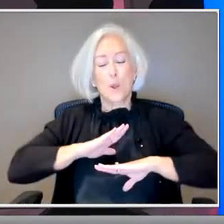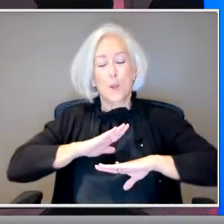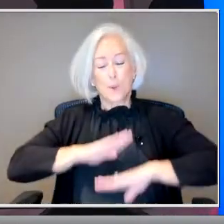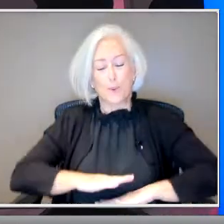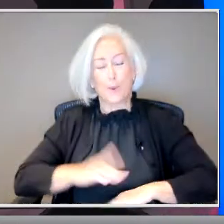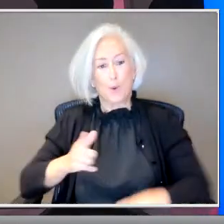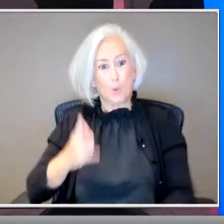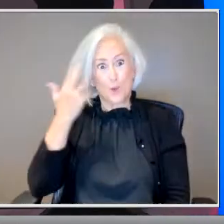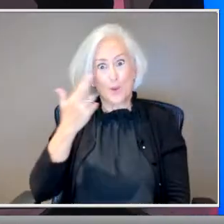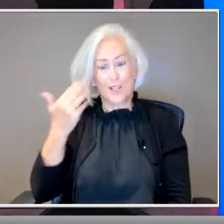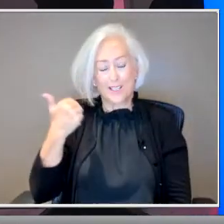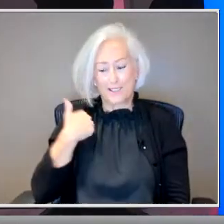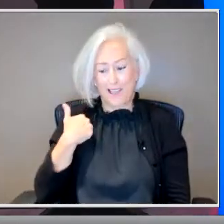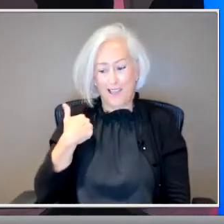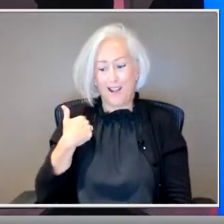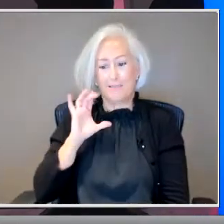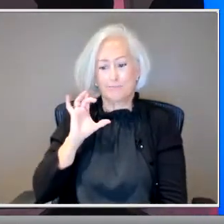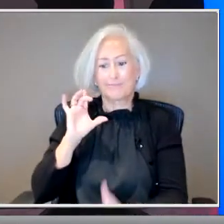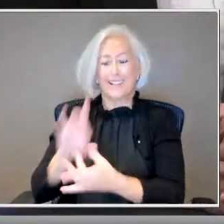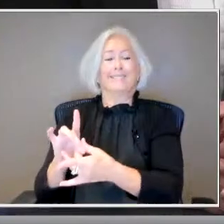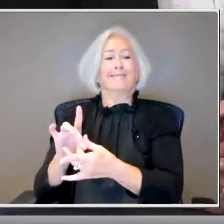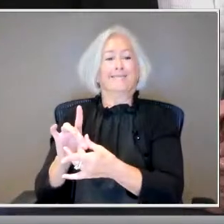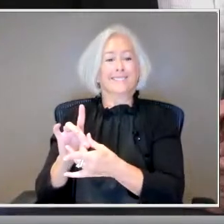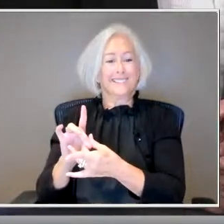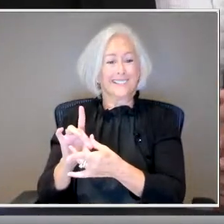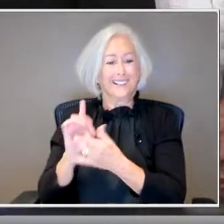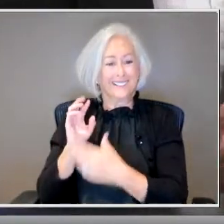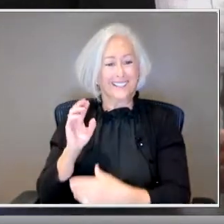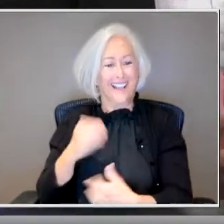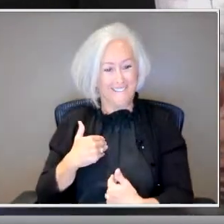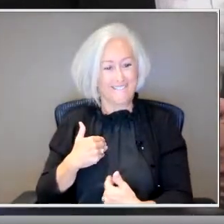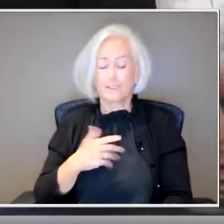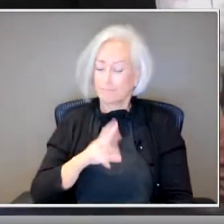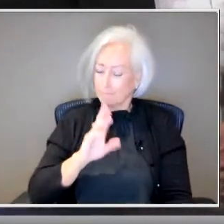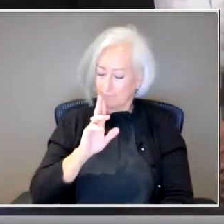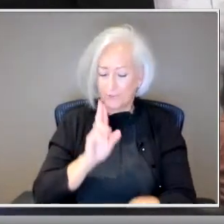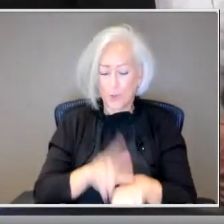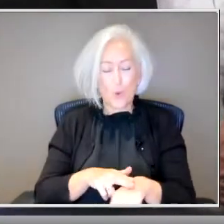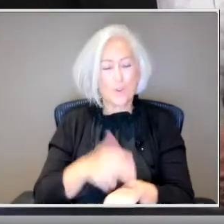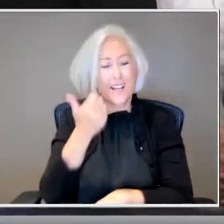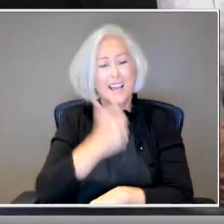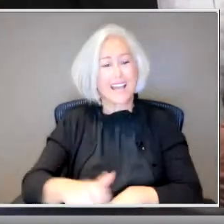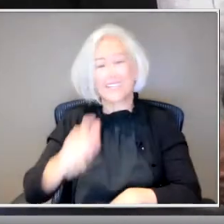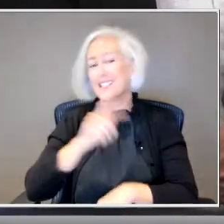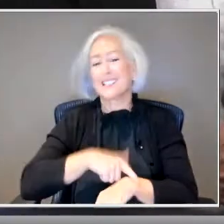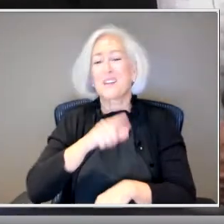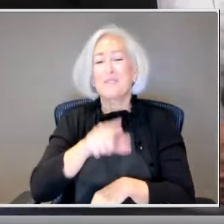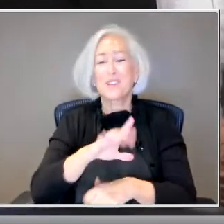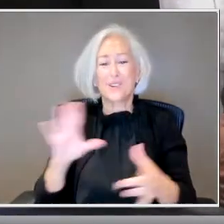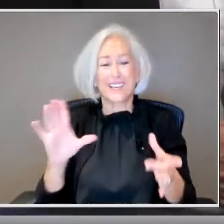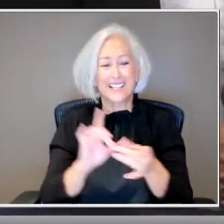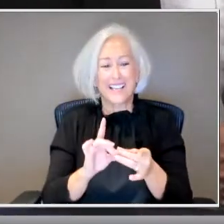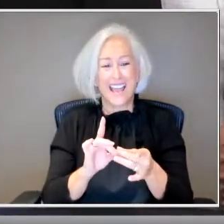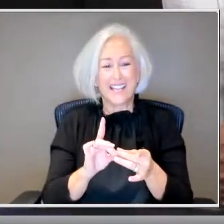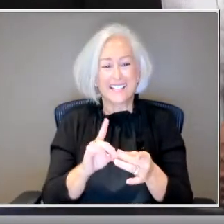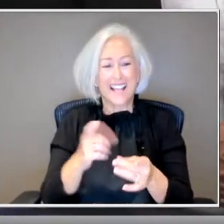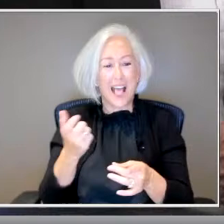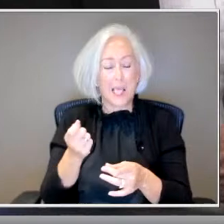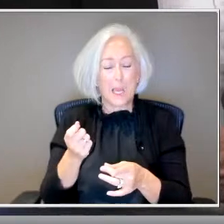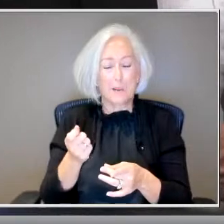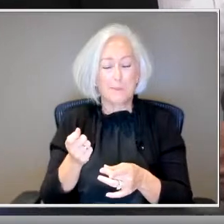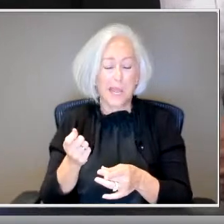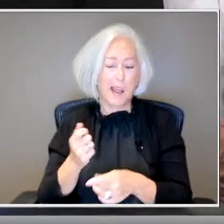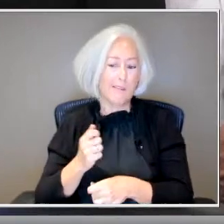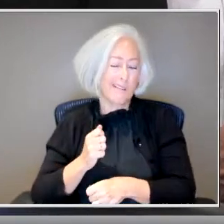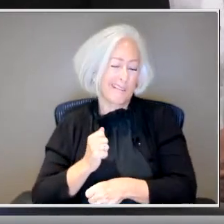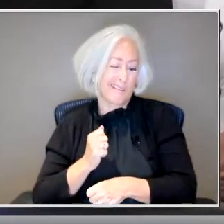special connection? Well, of course. I mean, anytime you can make a connection with somebody that you might get a little extra pull, right? I'm going to take